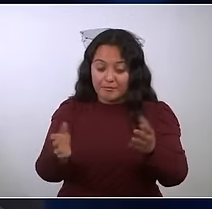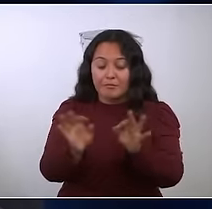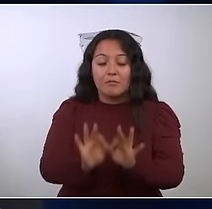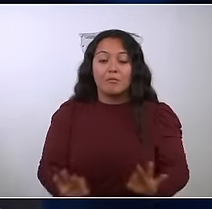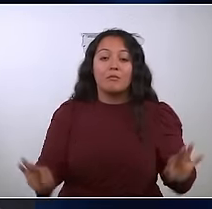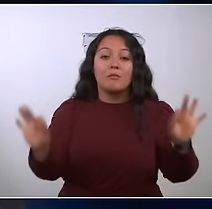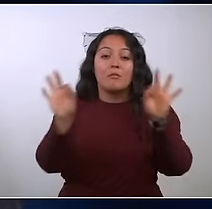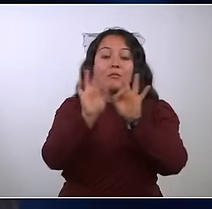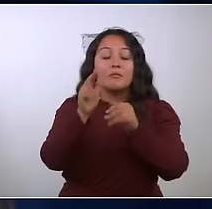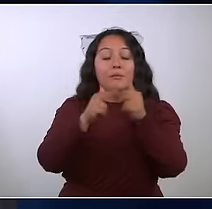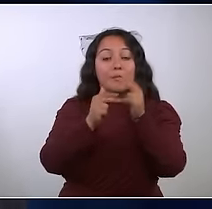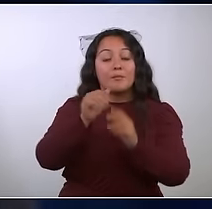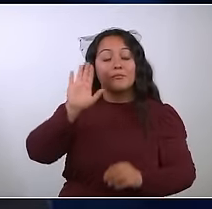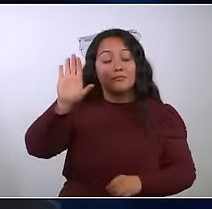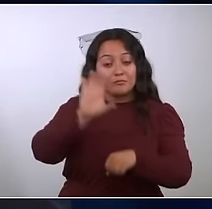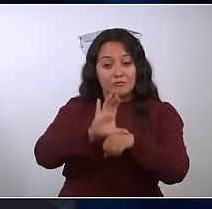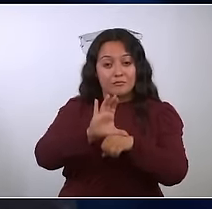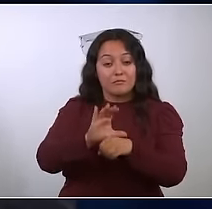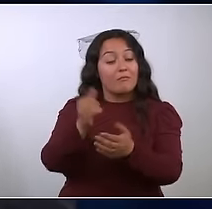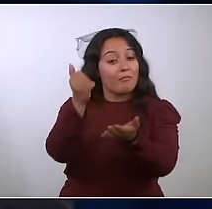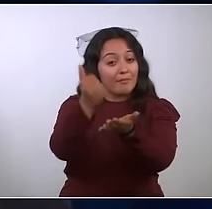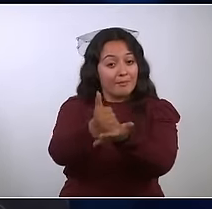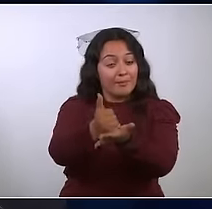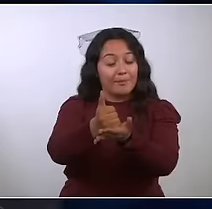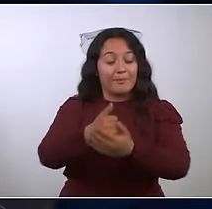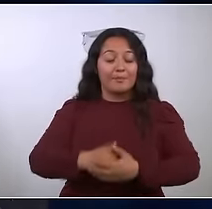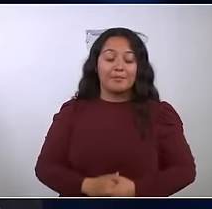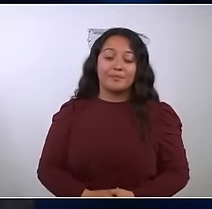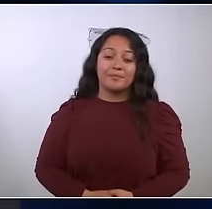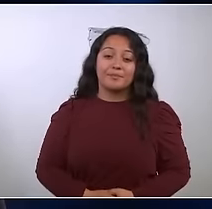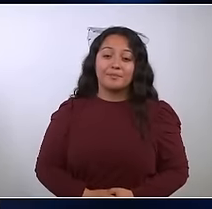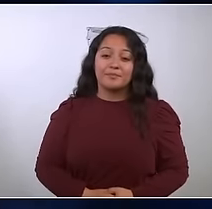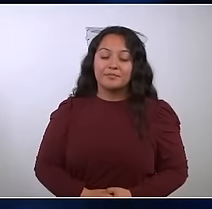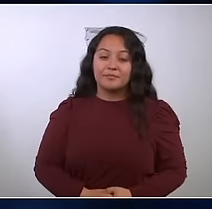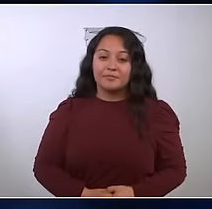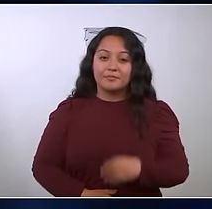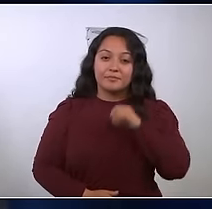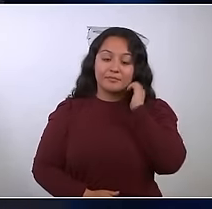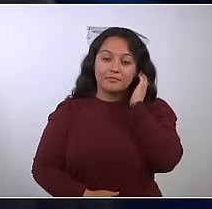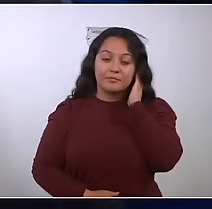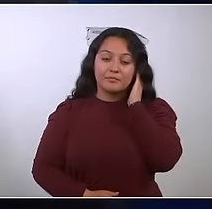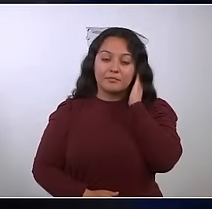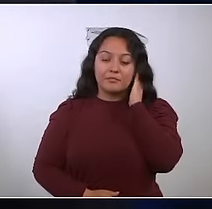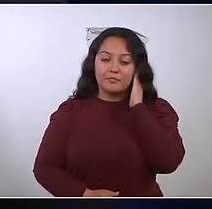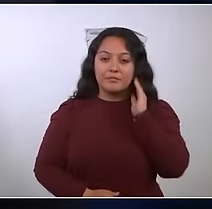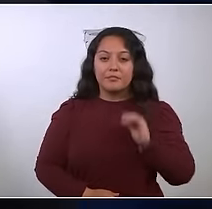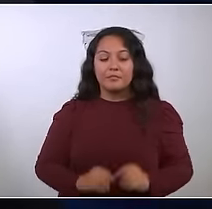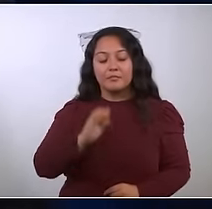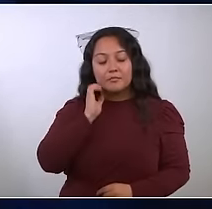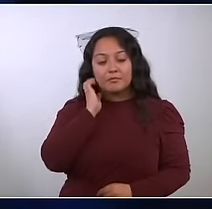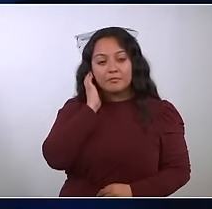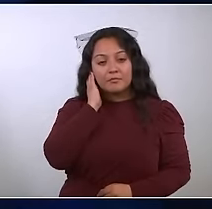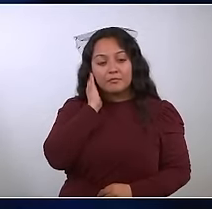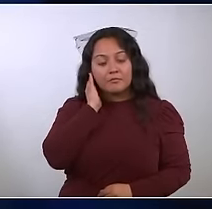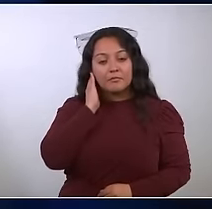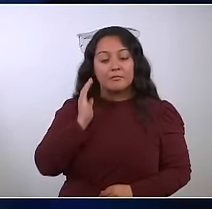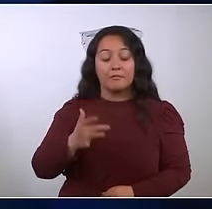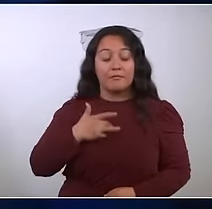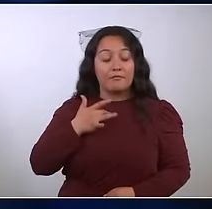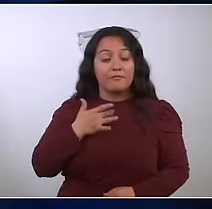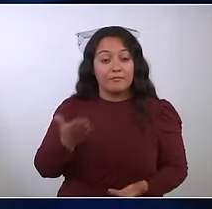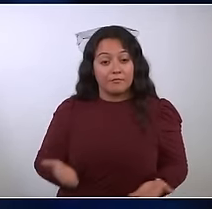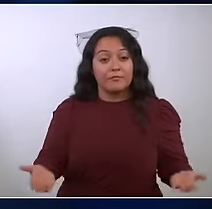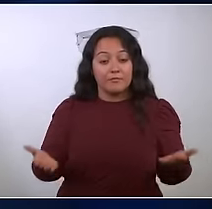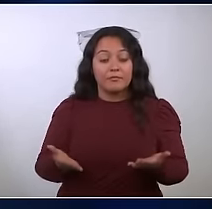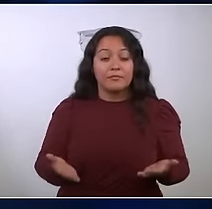church. Alguien diga amén conmigo. Someone say amen. Como que en este lugar, it seems as if